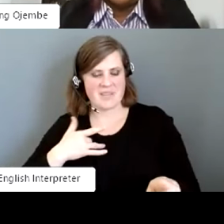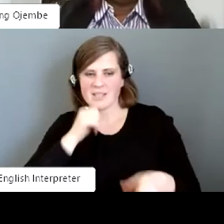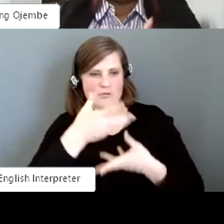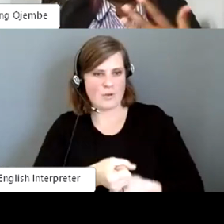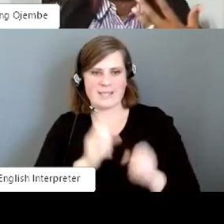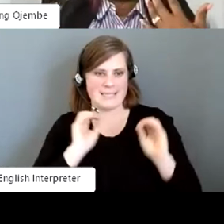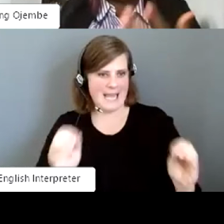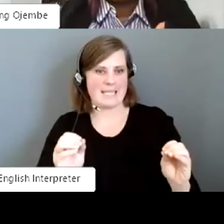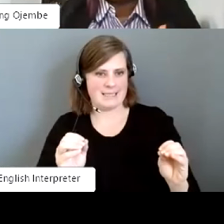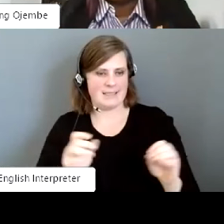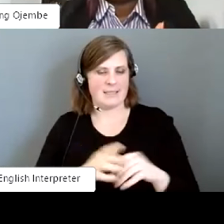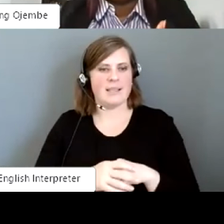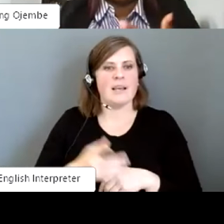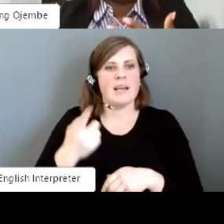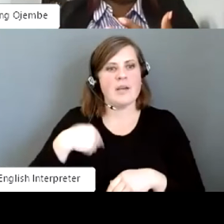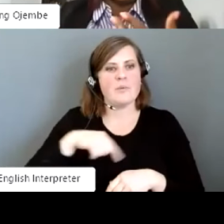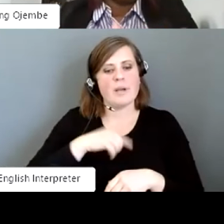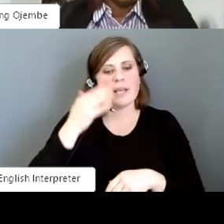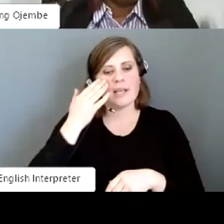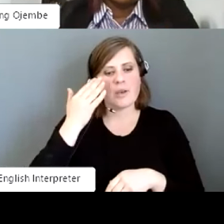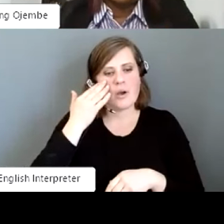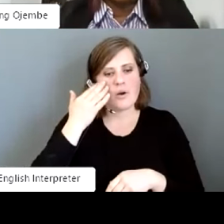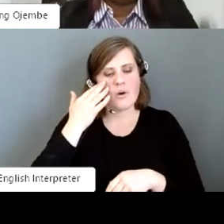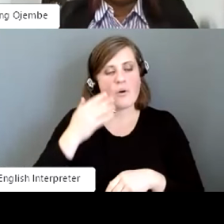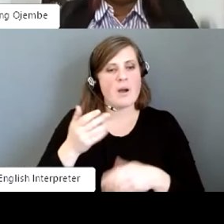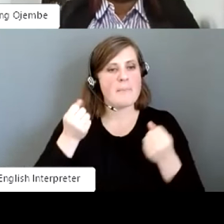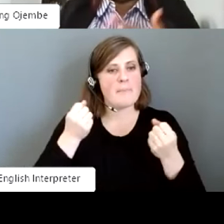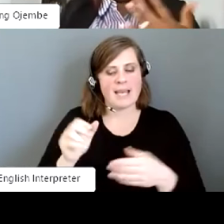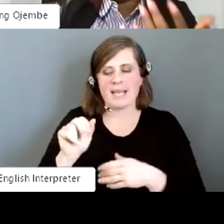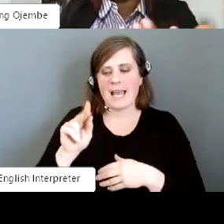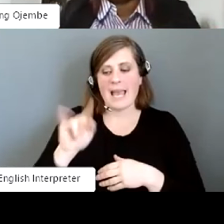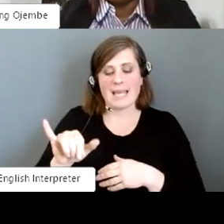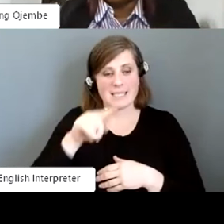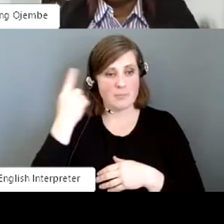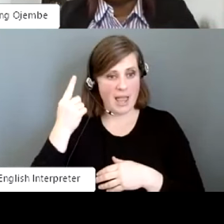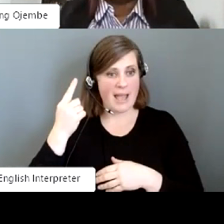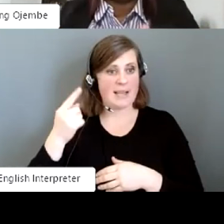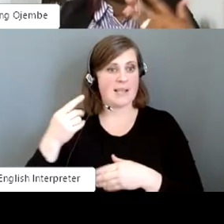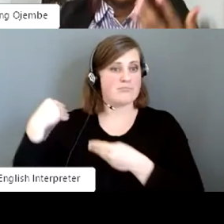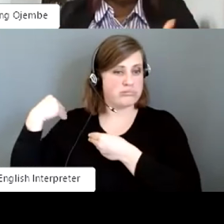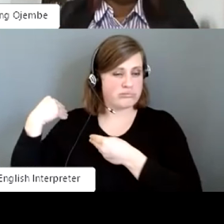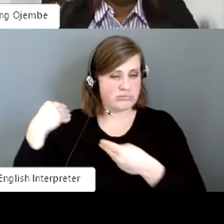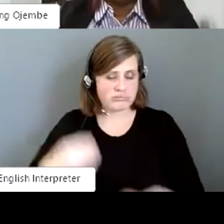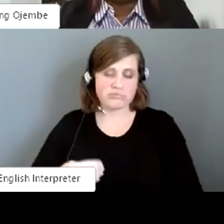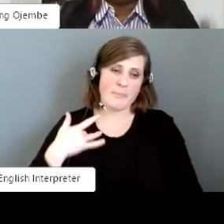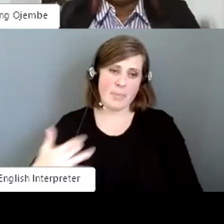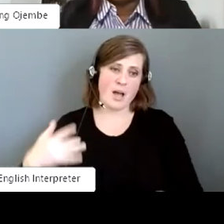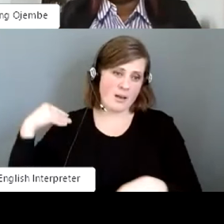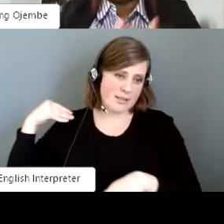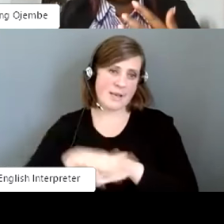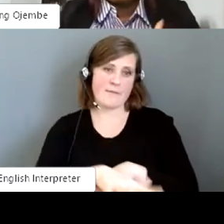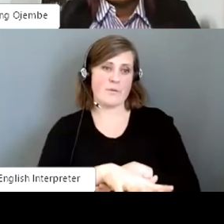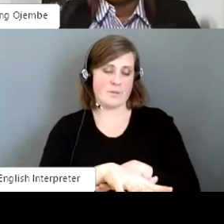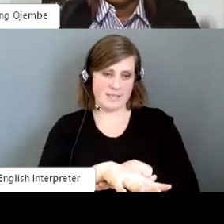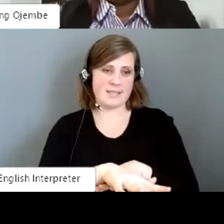trust. And we know that from the deep-rooted impacts of anti-Black racism to generational and intergenerational racial trauma that